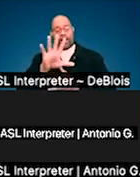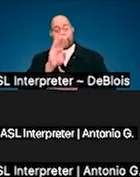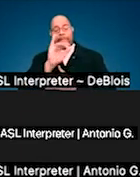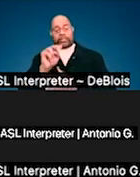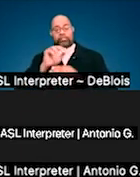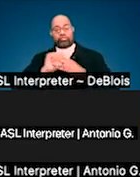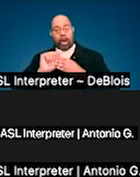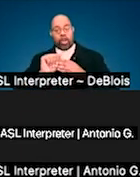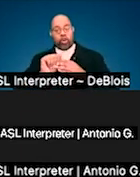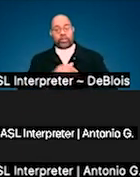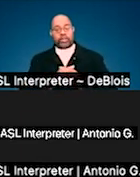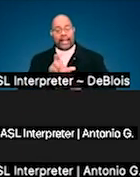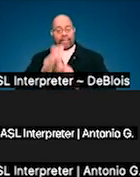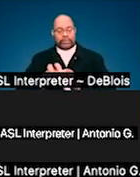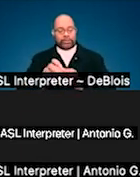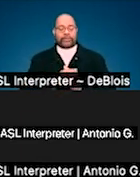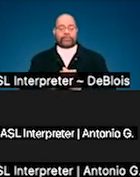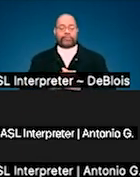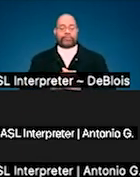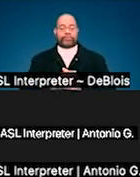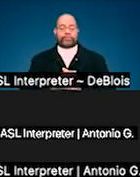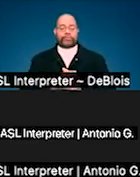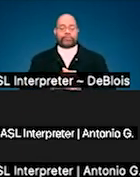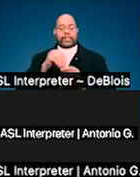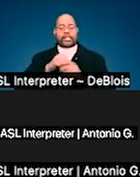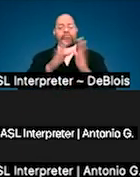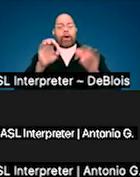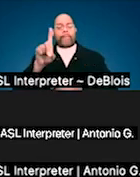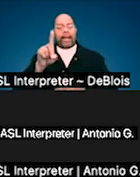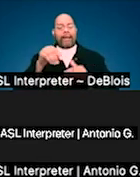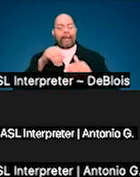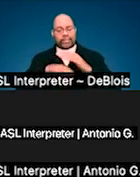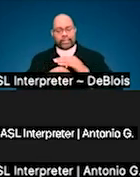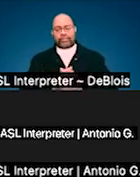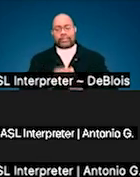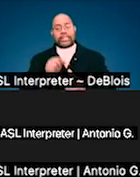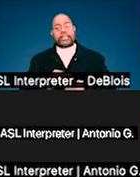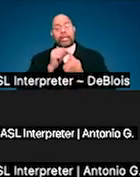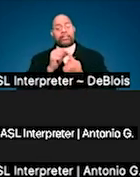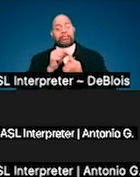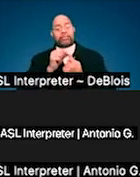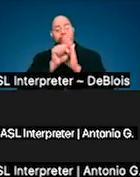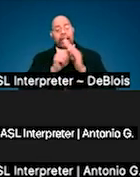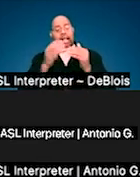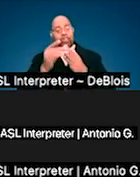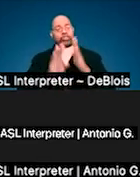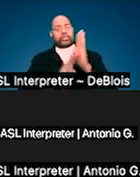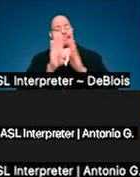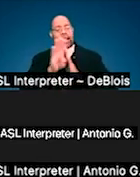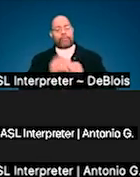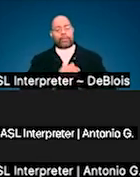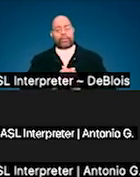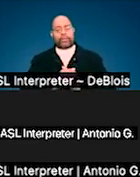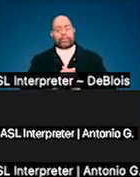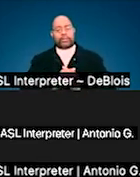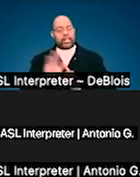billion investment into broadband access, especially as state leaders are developing